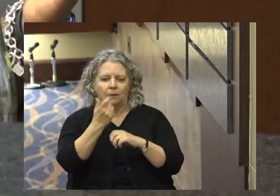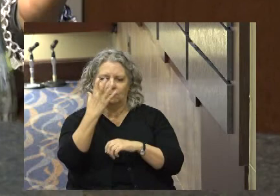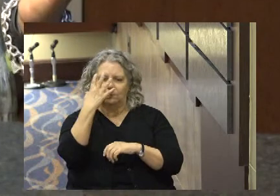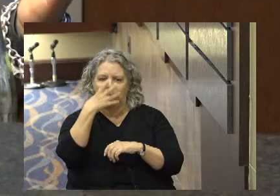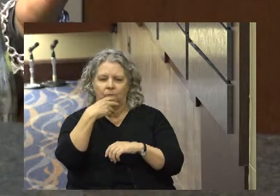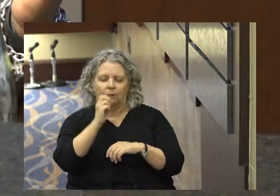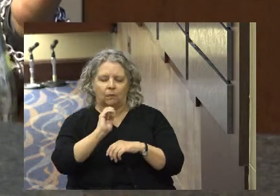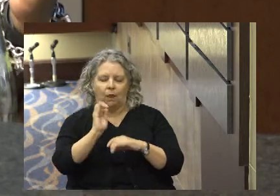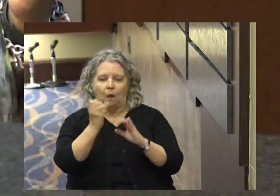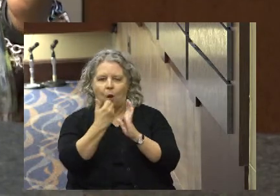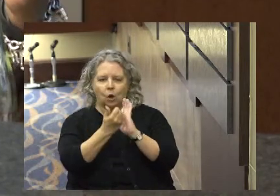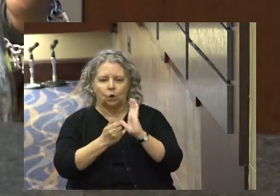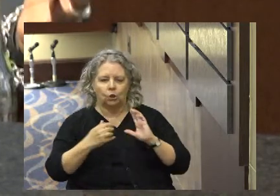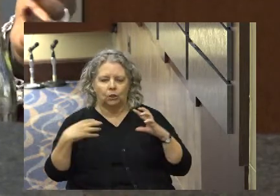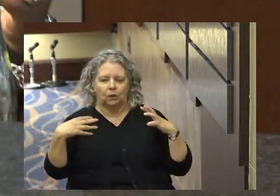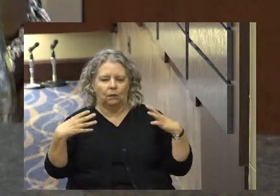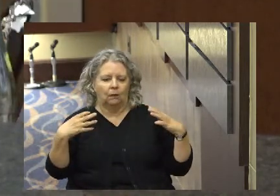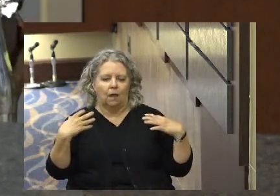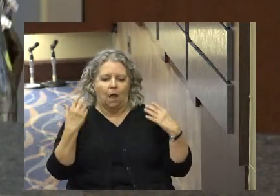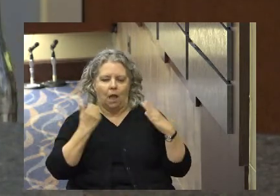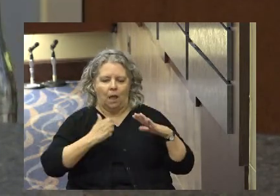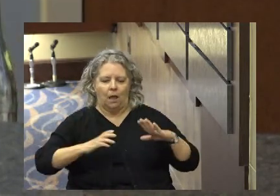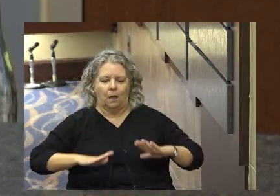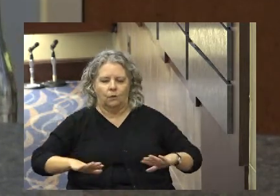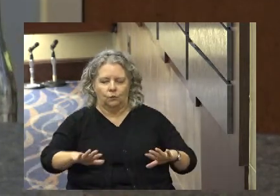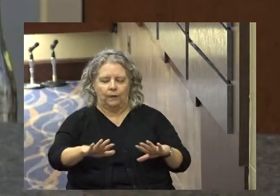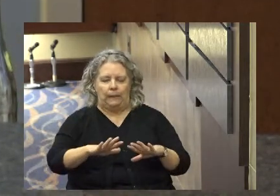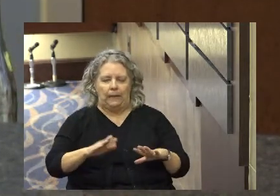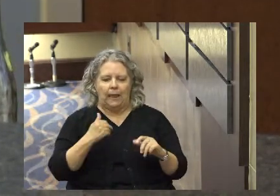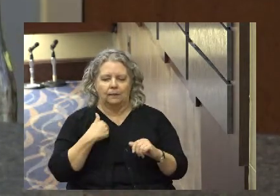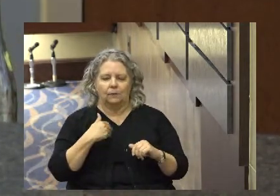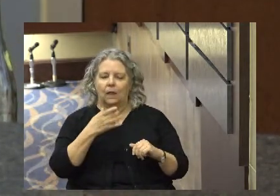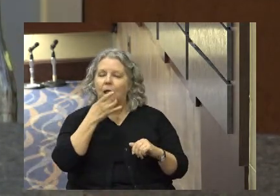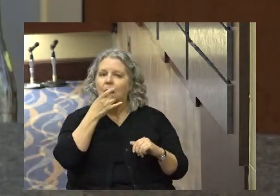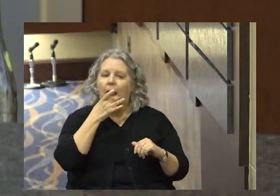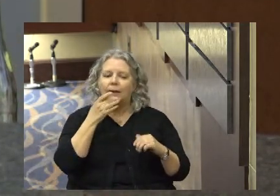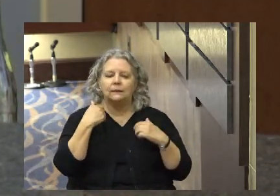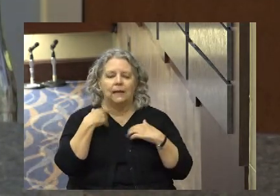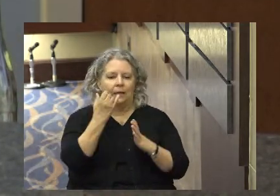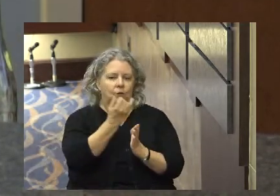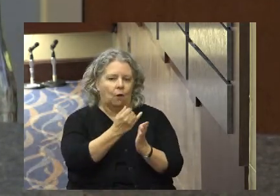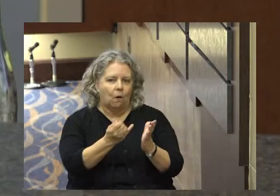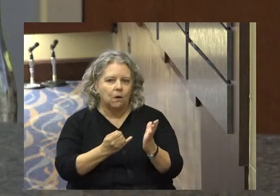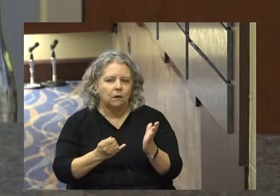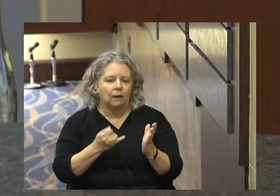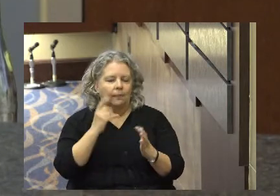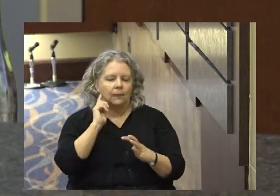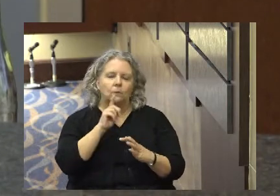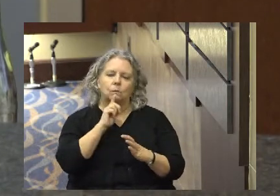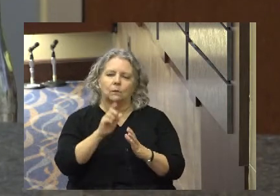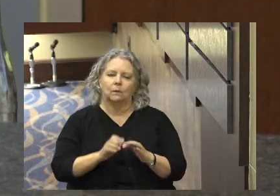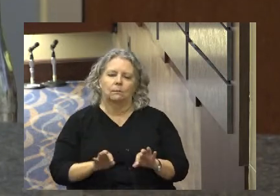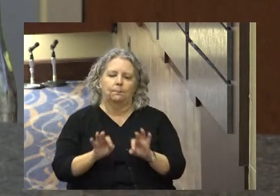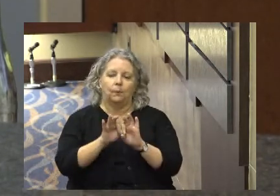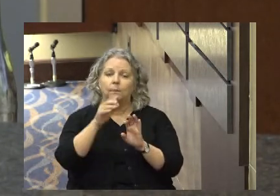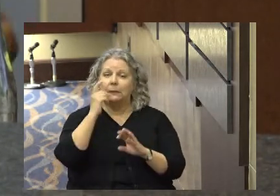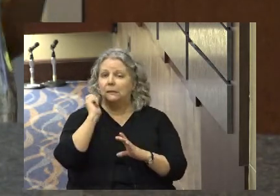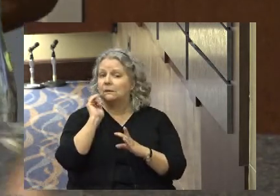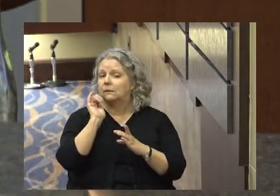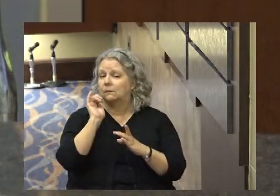exhibit under there, and it has lighting and it has art, and I think that's important because it